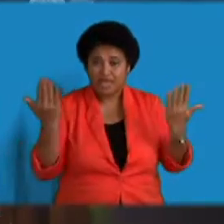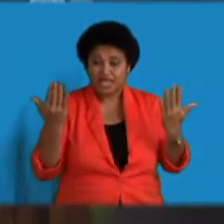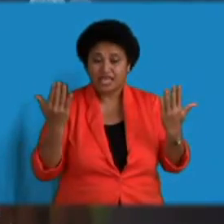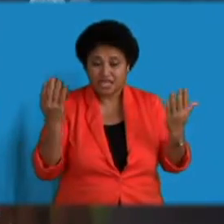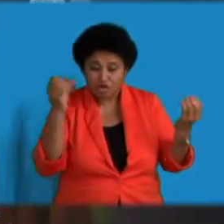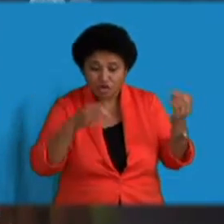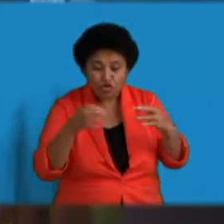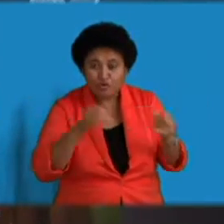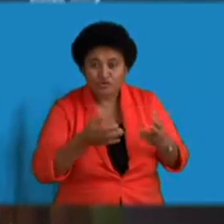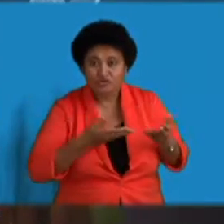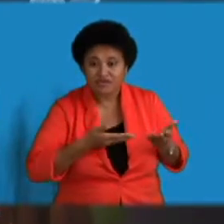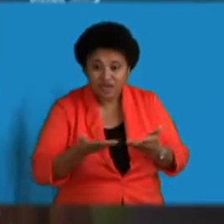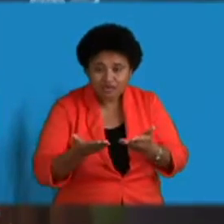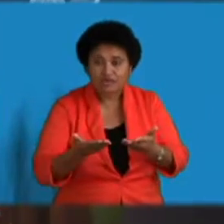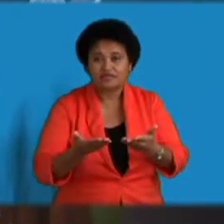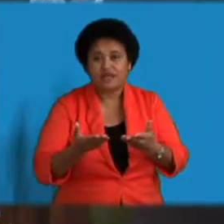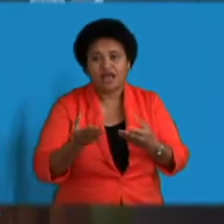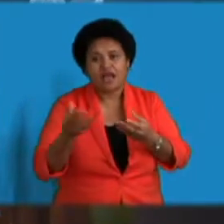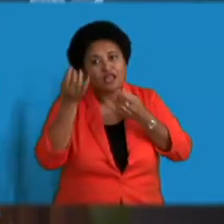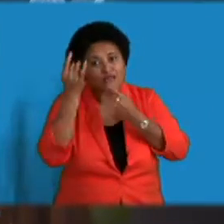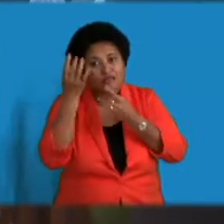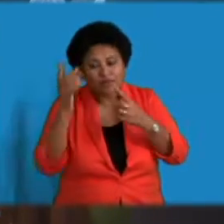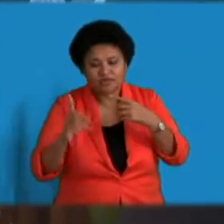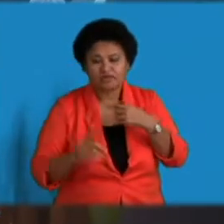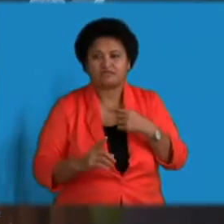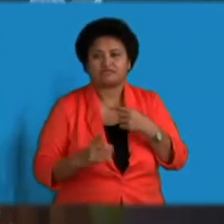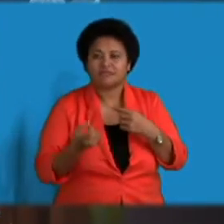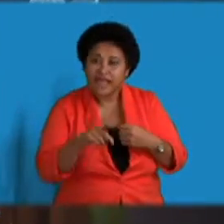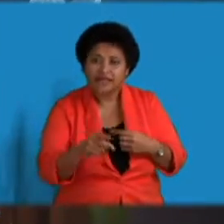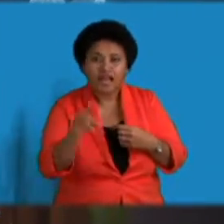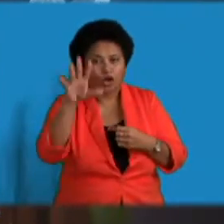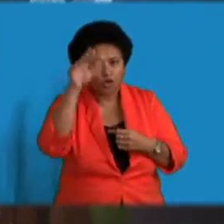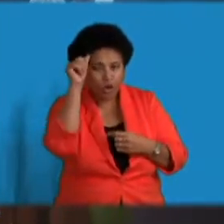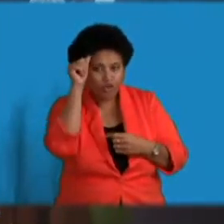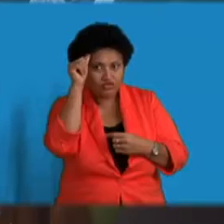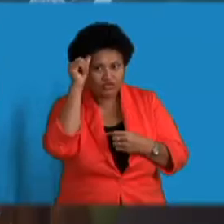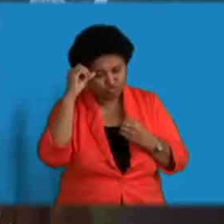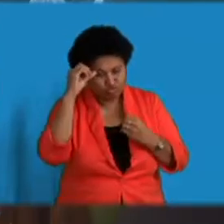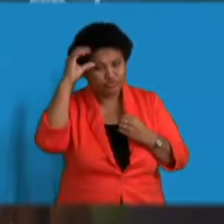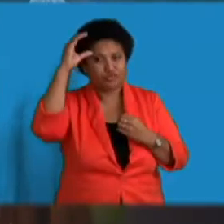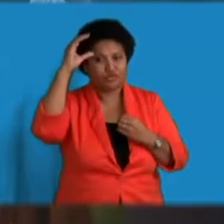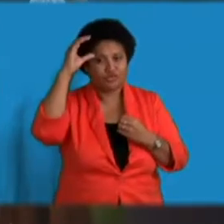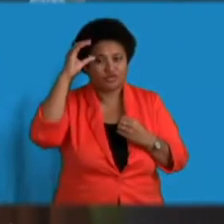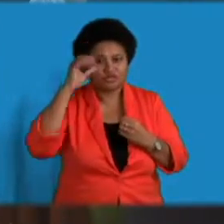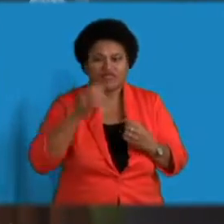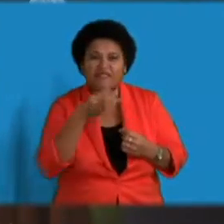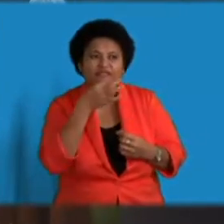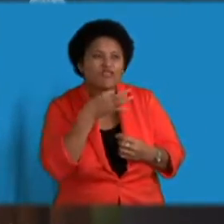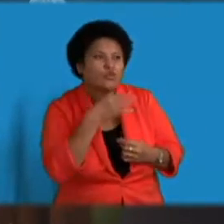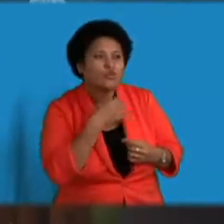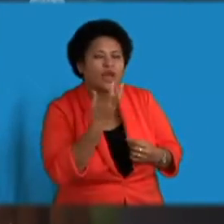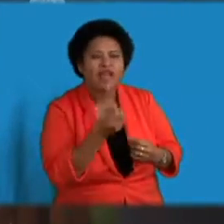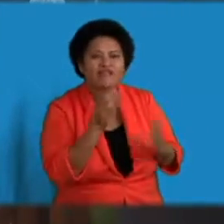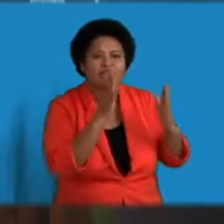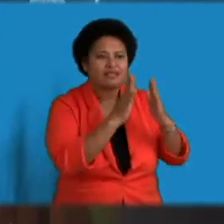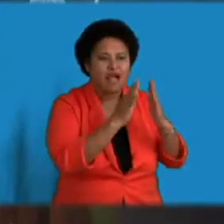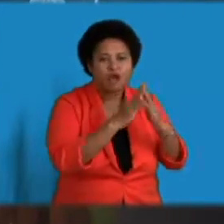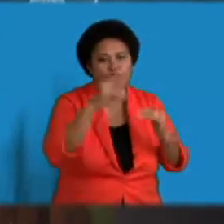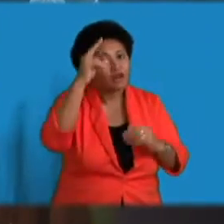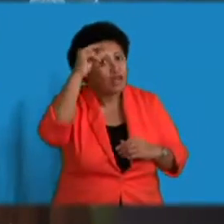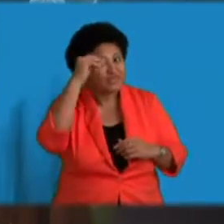and knowledge to schools, as well as, Madam Speaker, to the few public libraries that we are looking